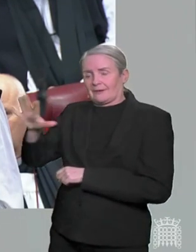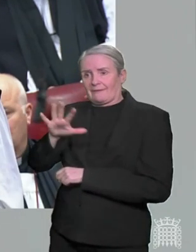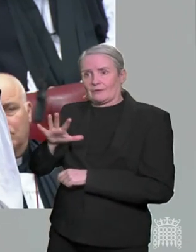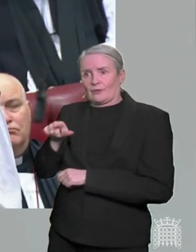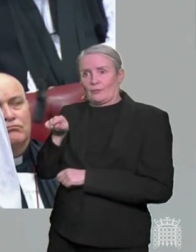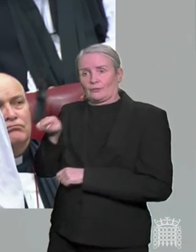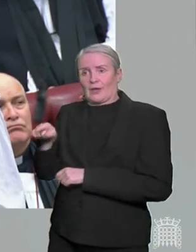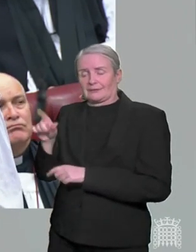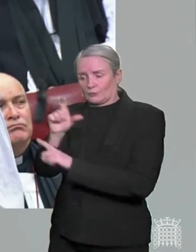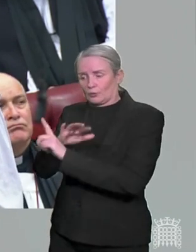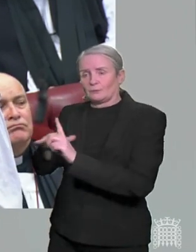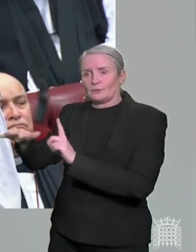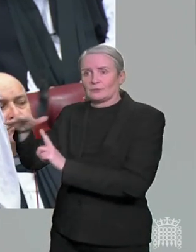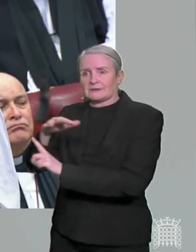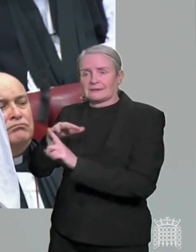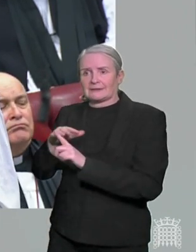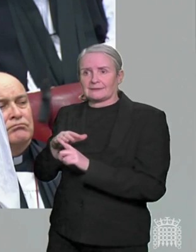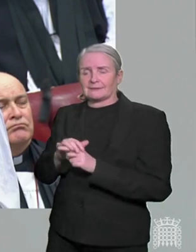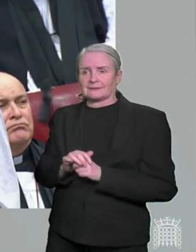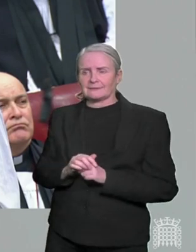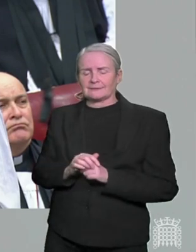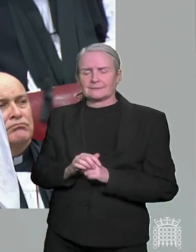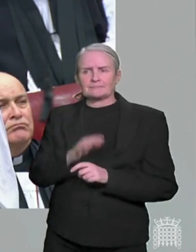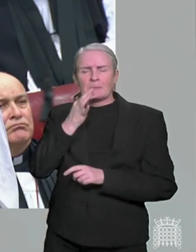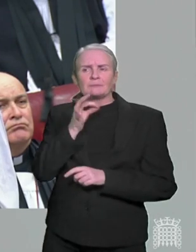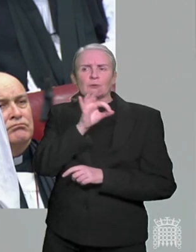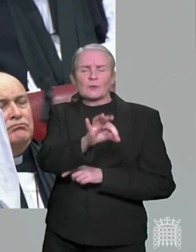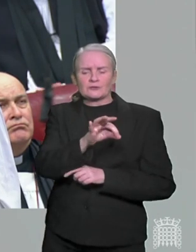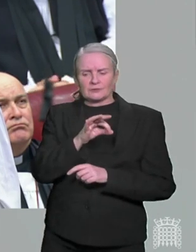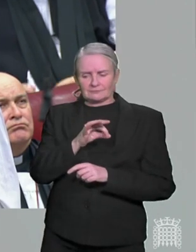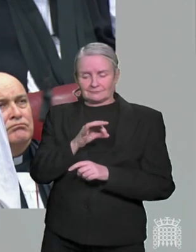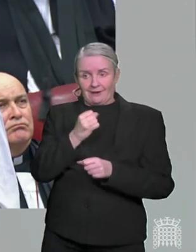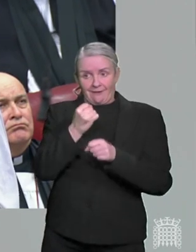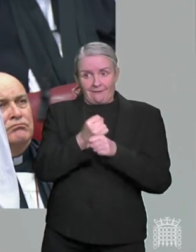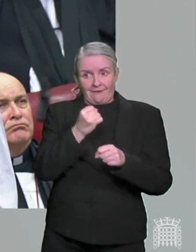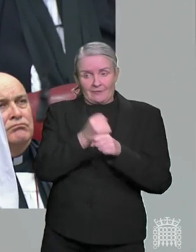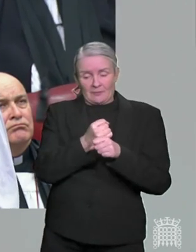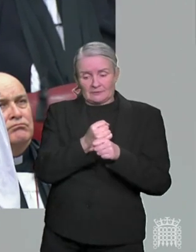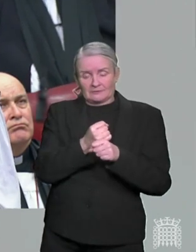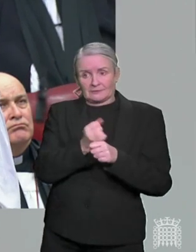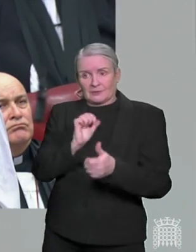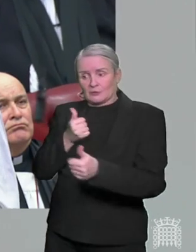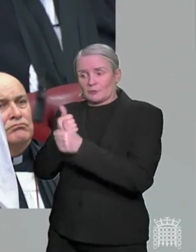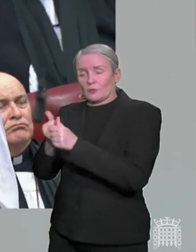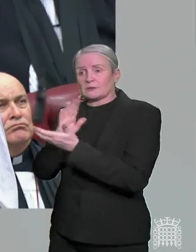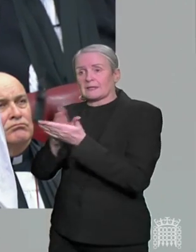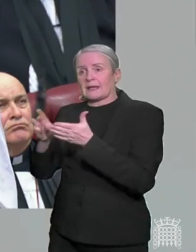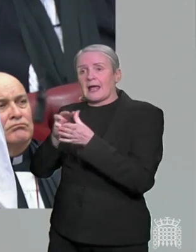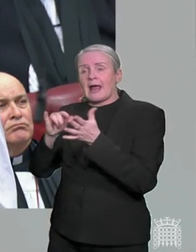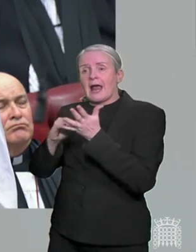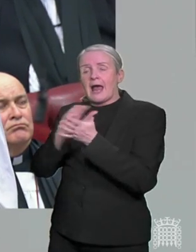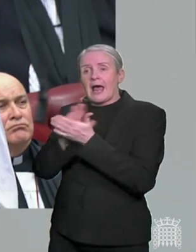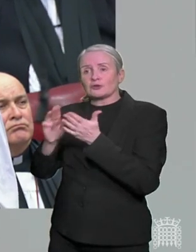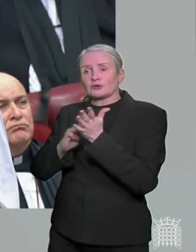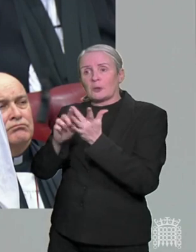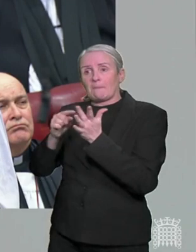what support is His Majesty's government giving to the Hashemite Kingdom of Jordan,